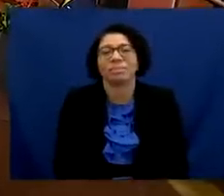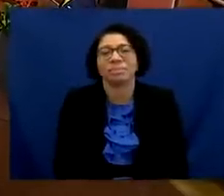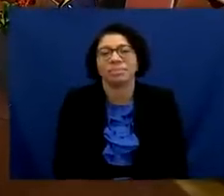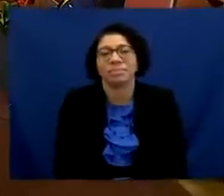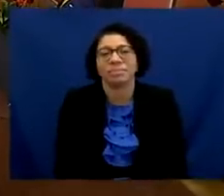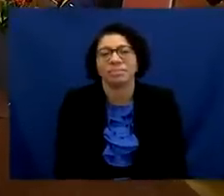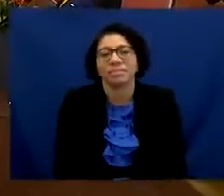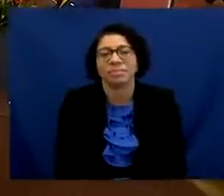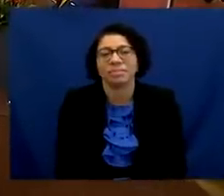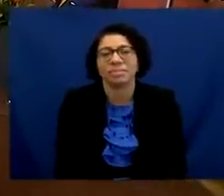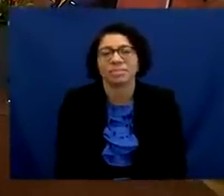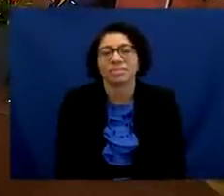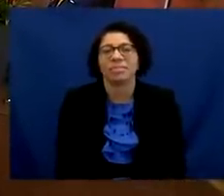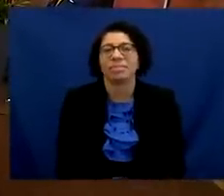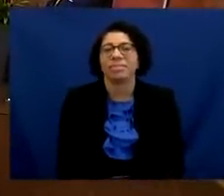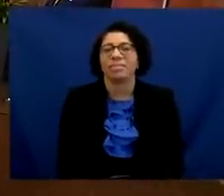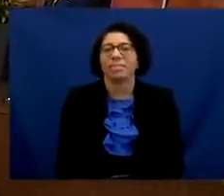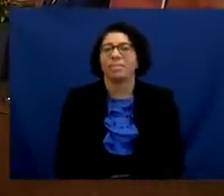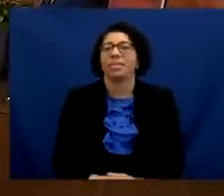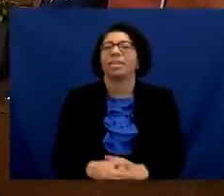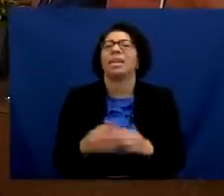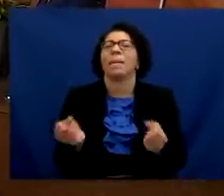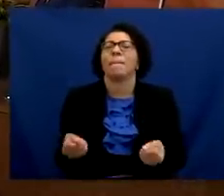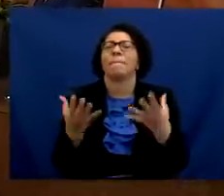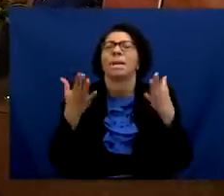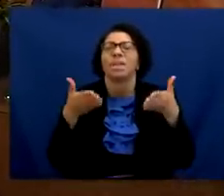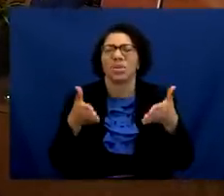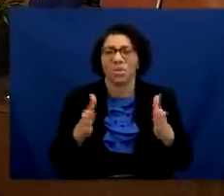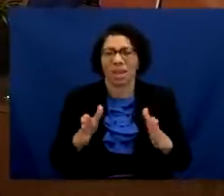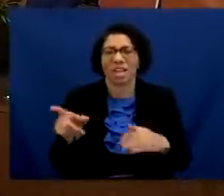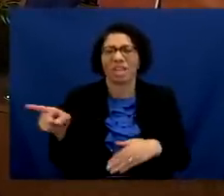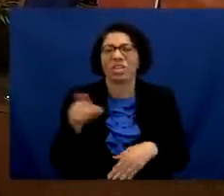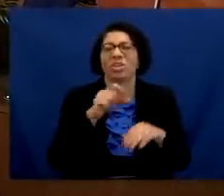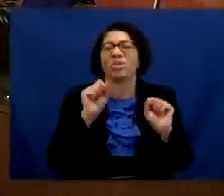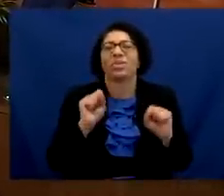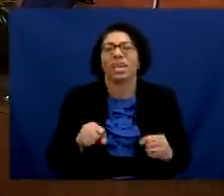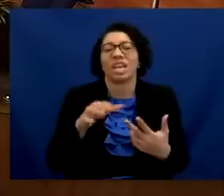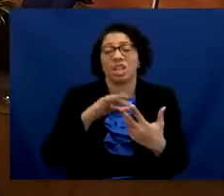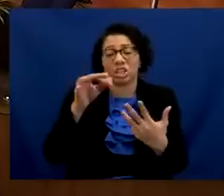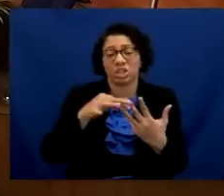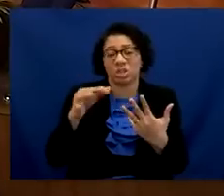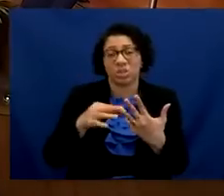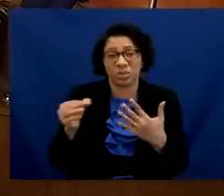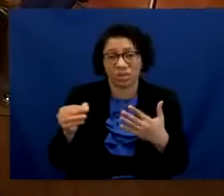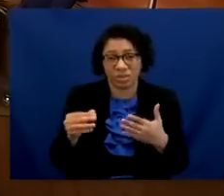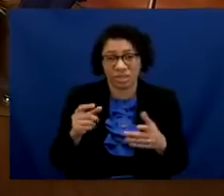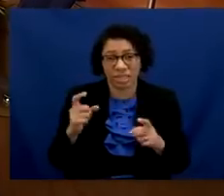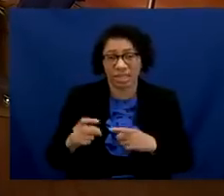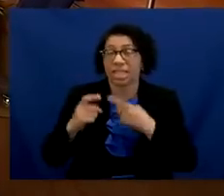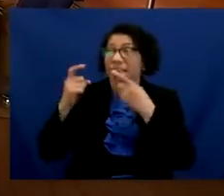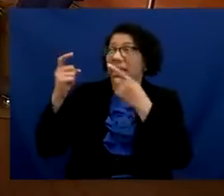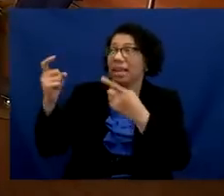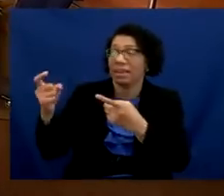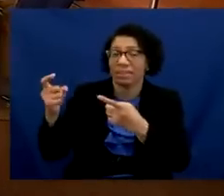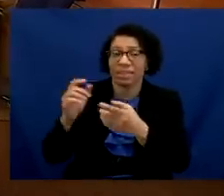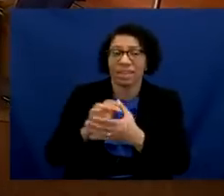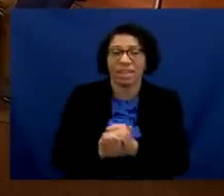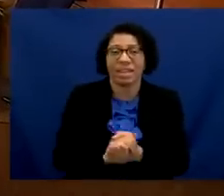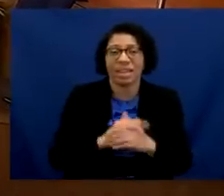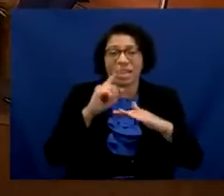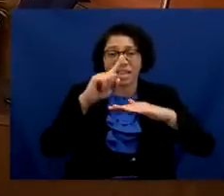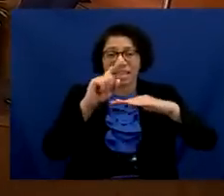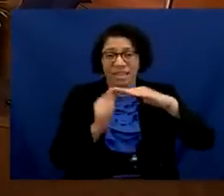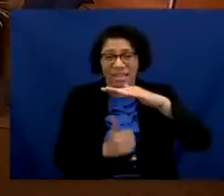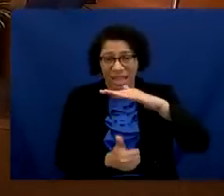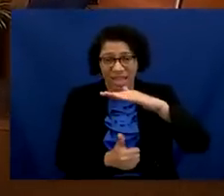digitally, and I hope that you will give as you are led, as you will give your tithe, your offering, your gifts to Missions and Mercy, and your